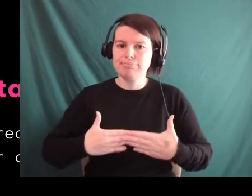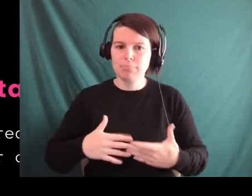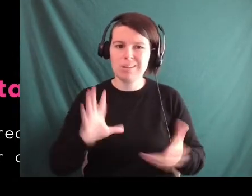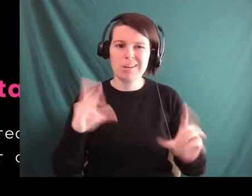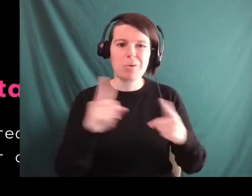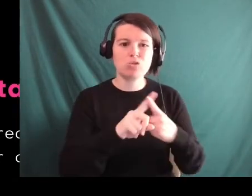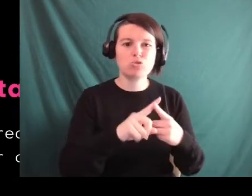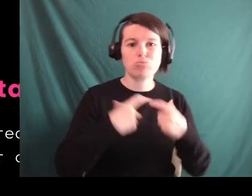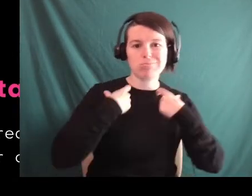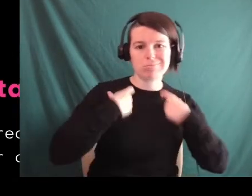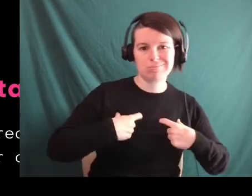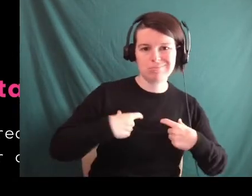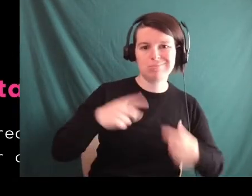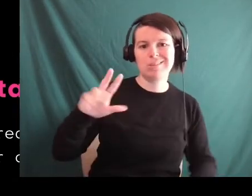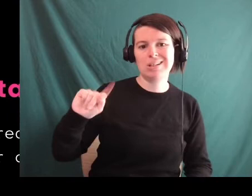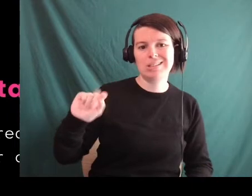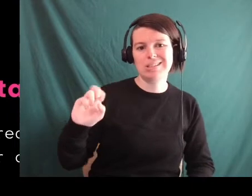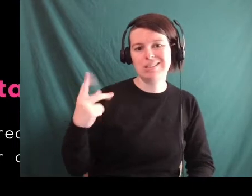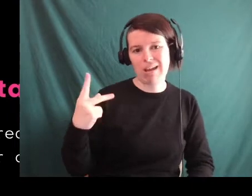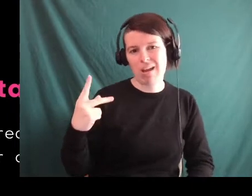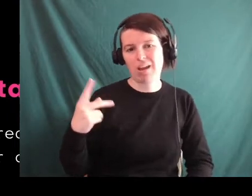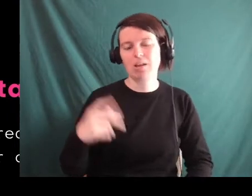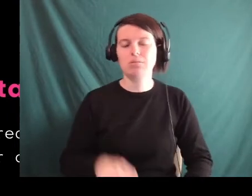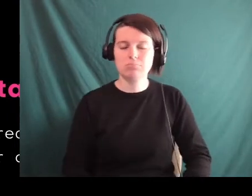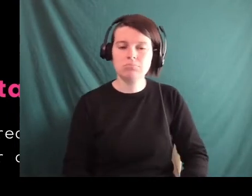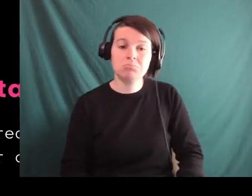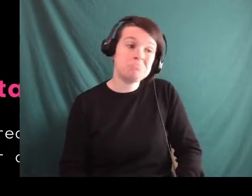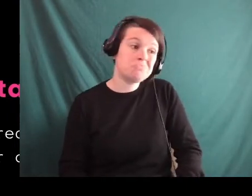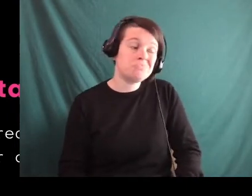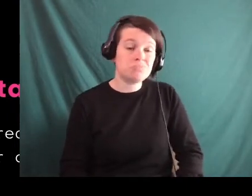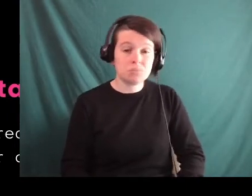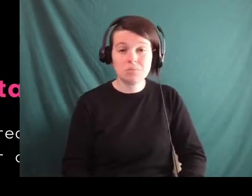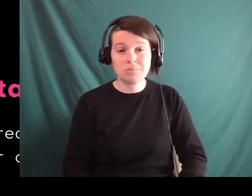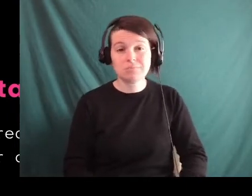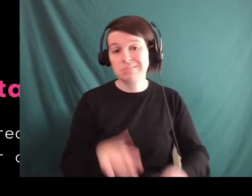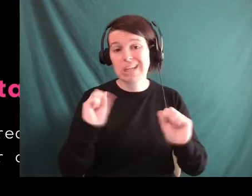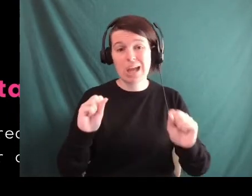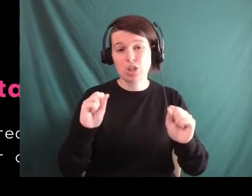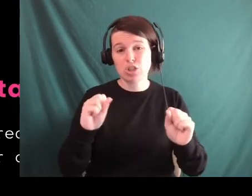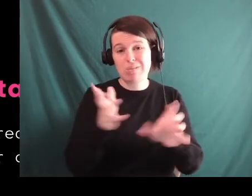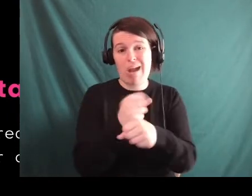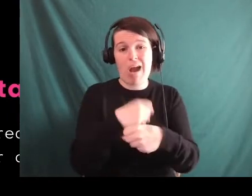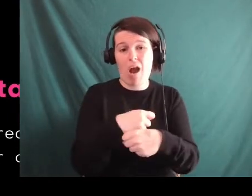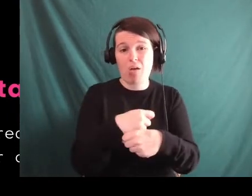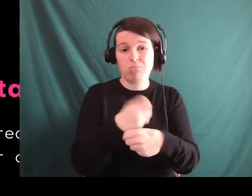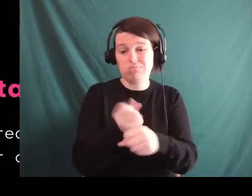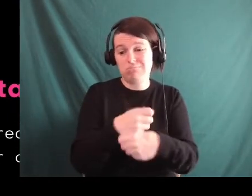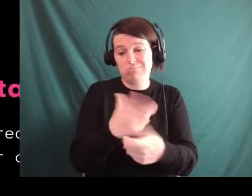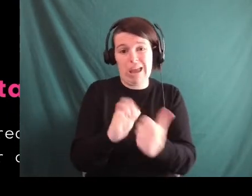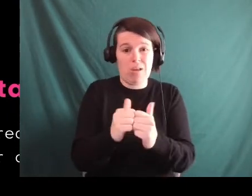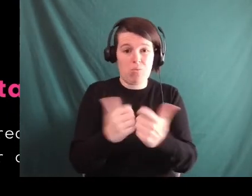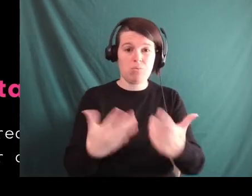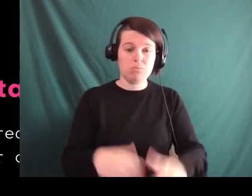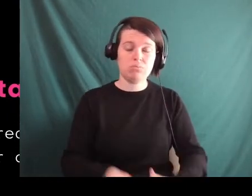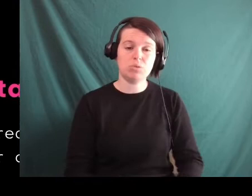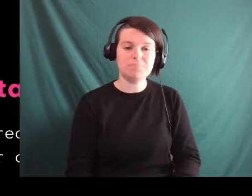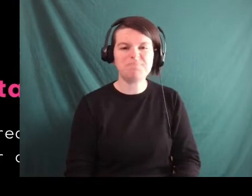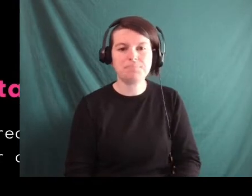tank tops with just a regular type of straps, and that could be just due to the construction of the straps